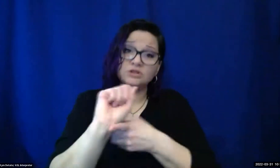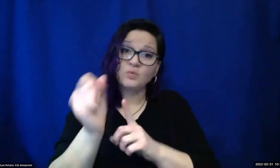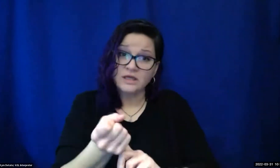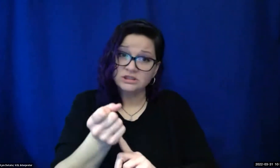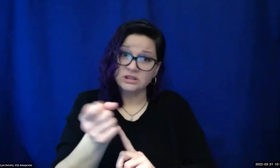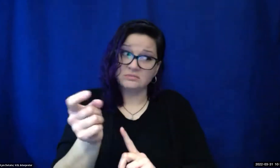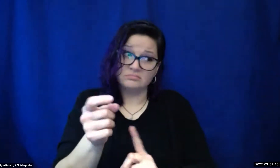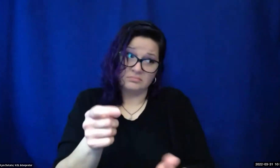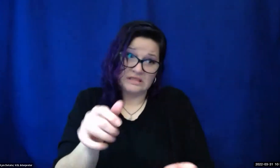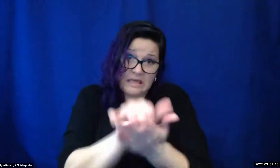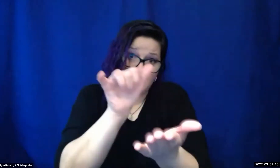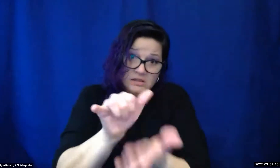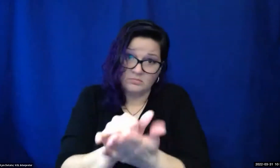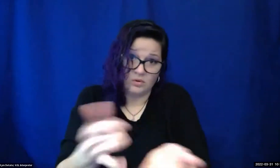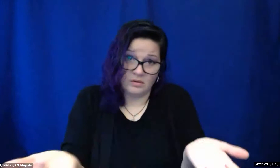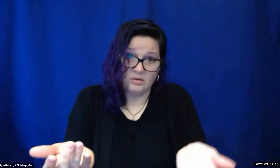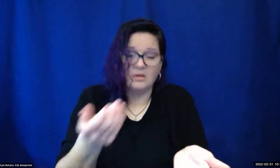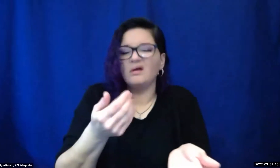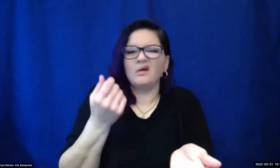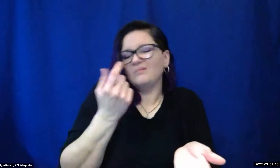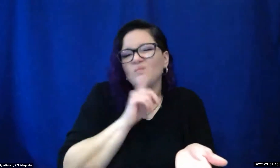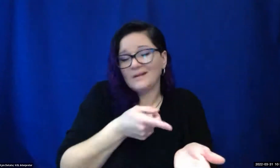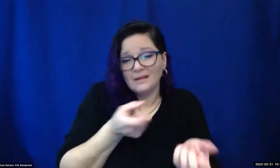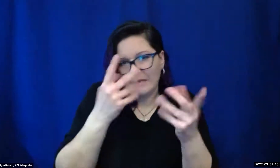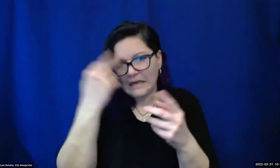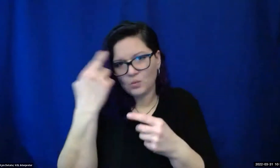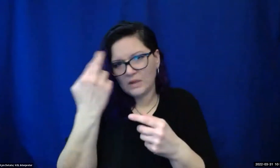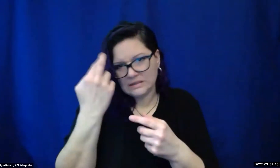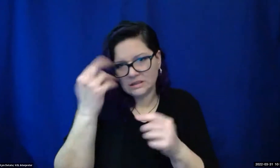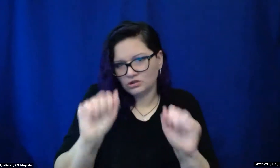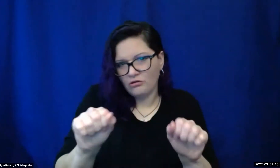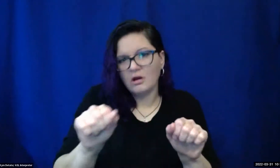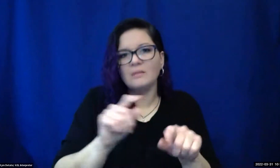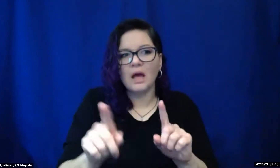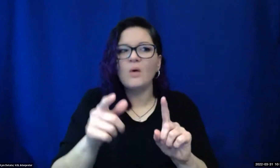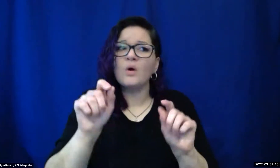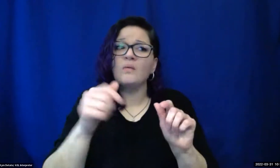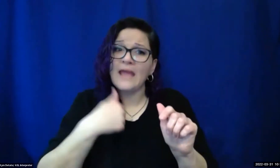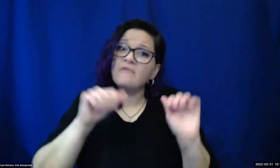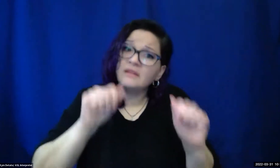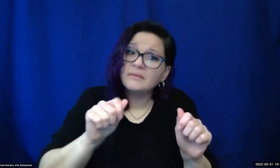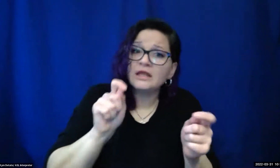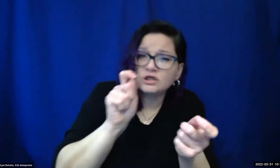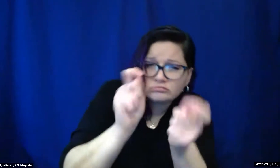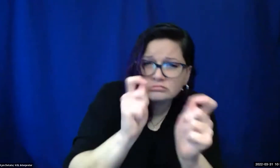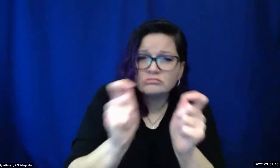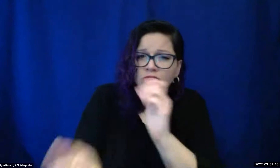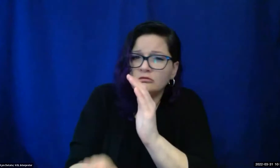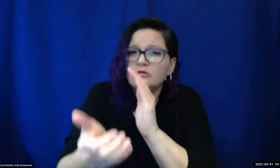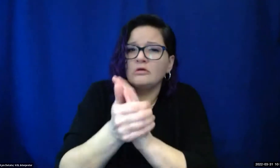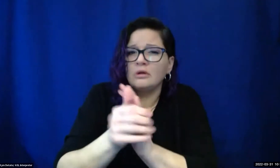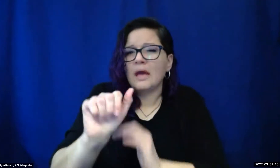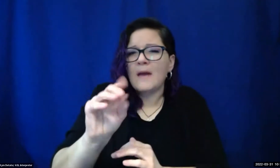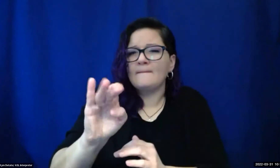that's not possible for a variety of reasons. So there is the ability to amend agreements. We try not to do